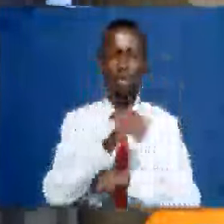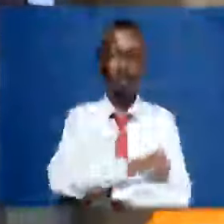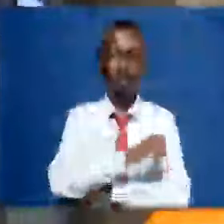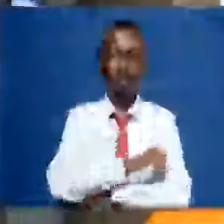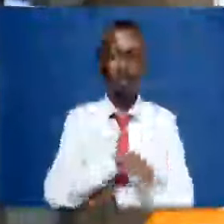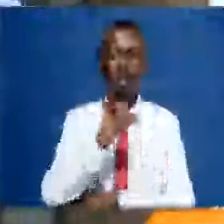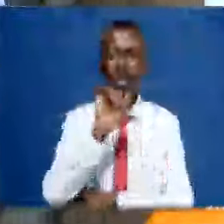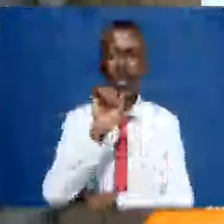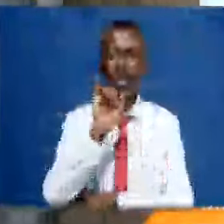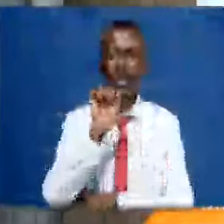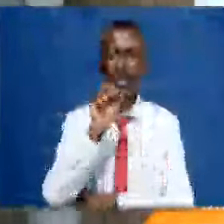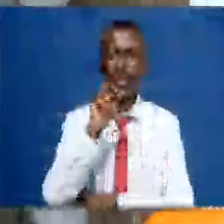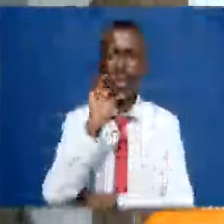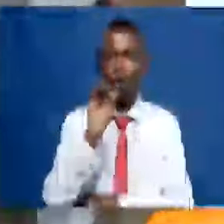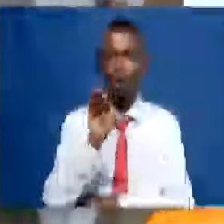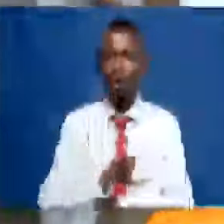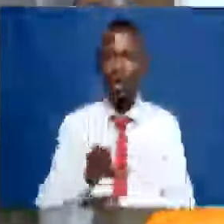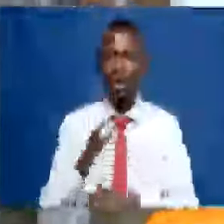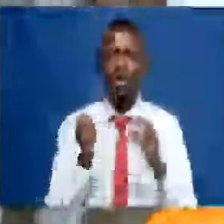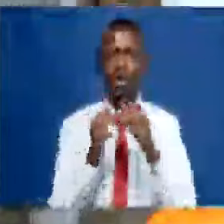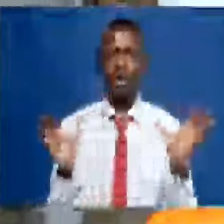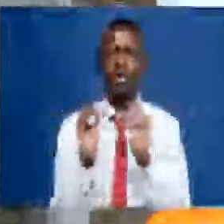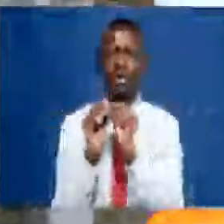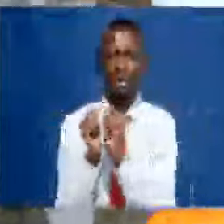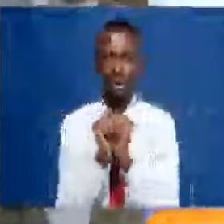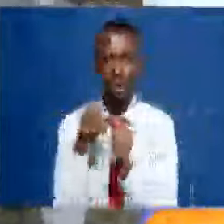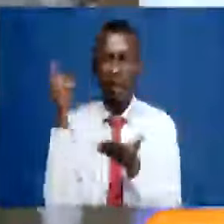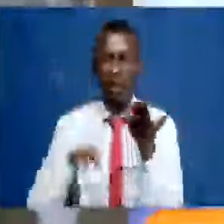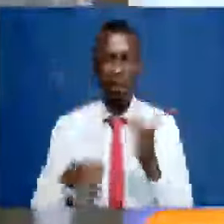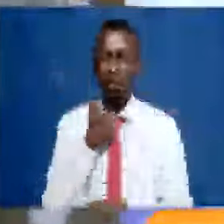who apologized over the incident. Mary Mwoki, Citizen TV.